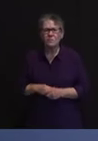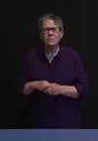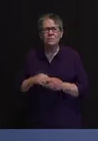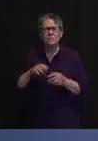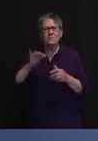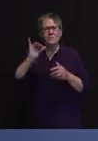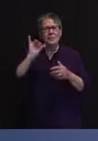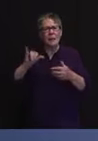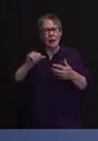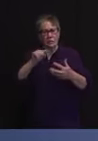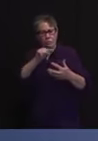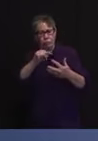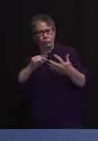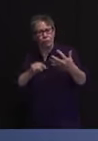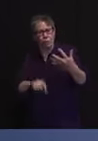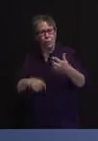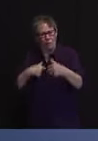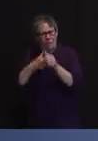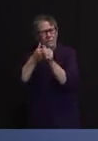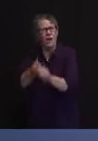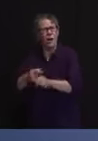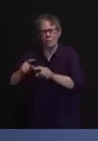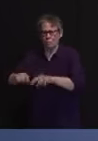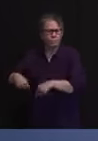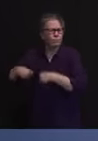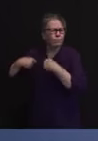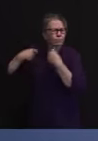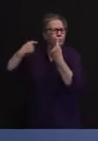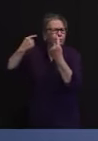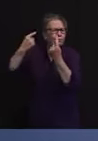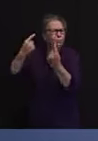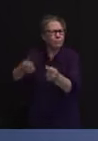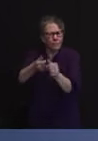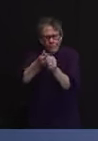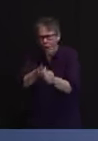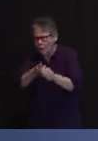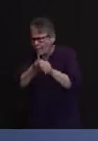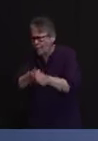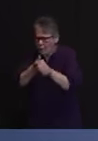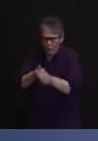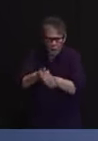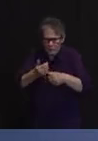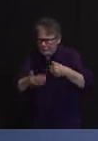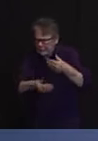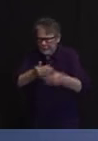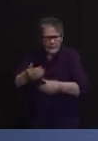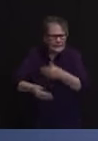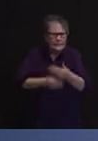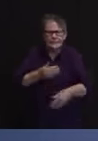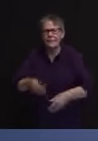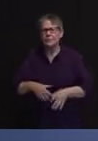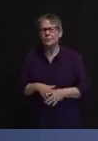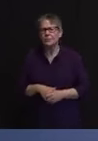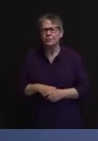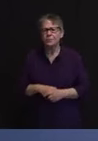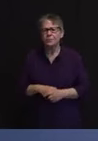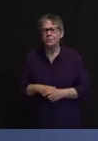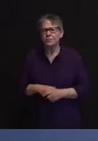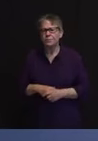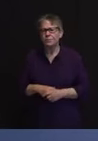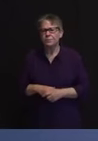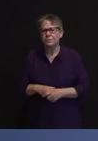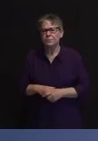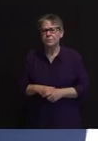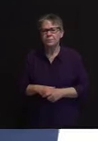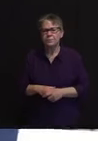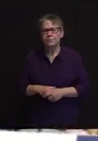easily get into the deliberations. I just want to add one thing, and then we're going to go to John and call it